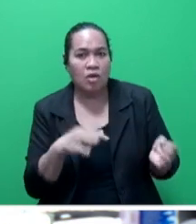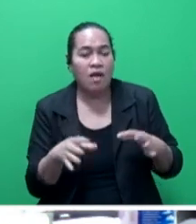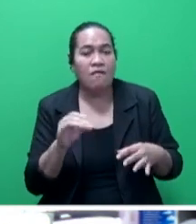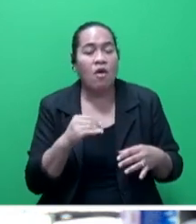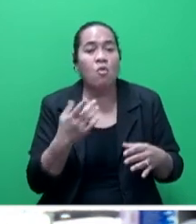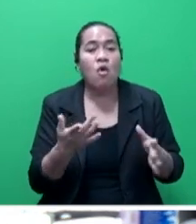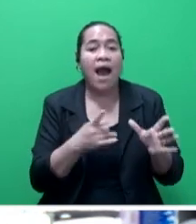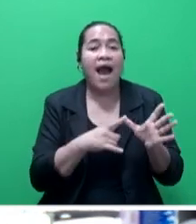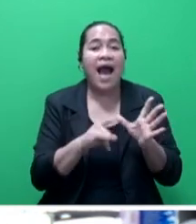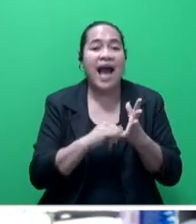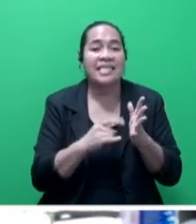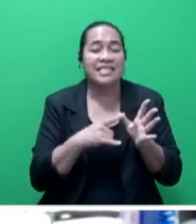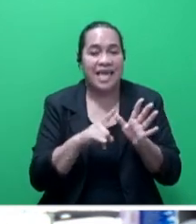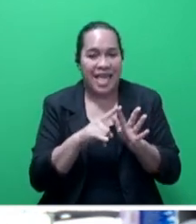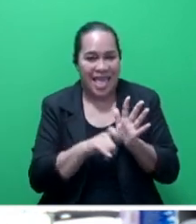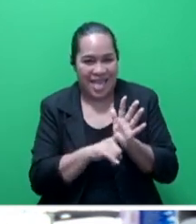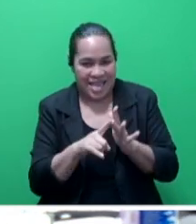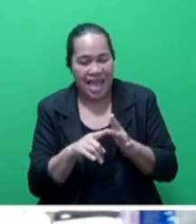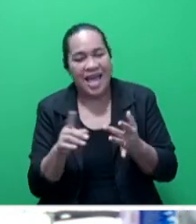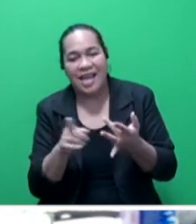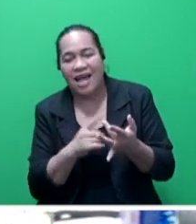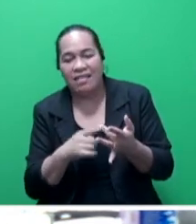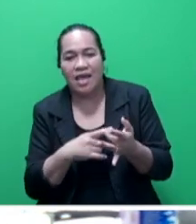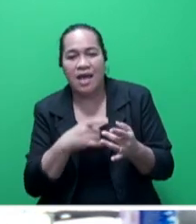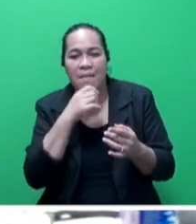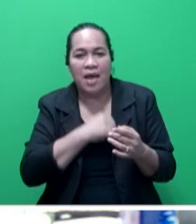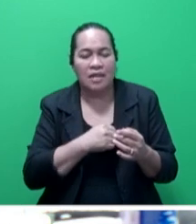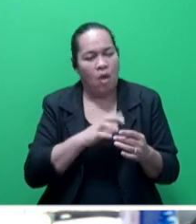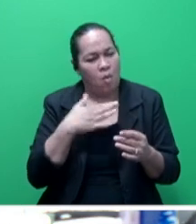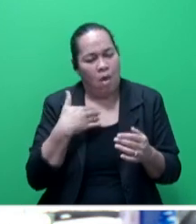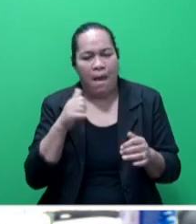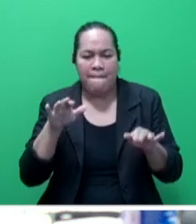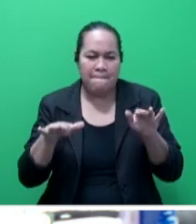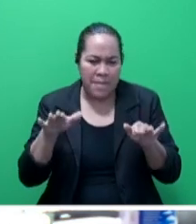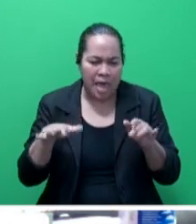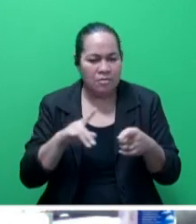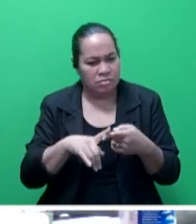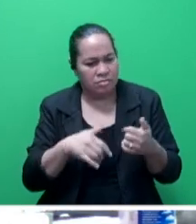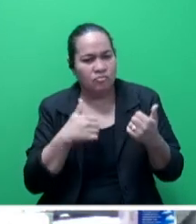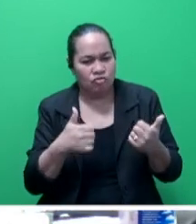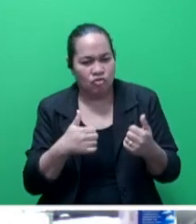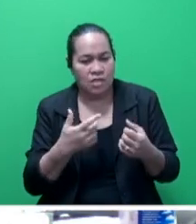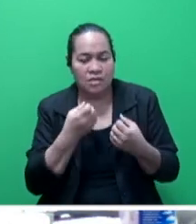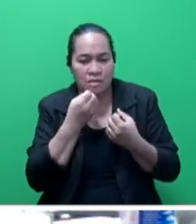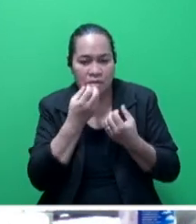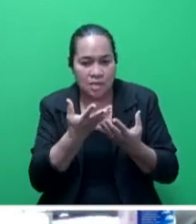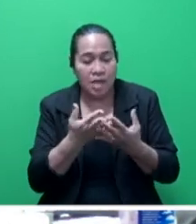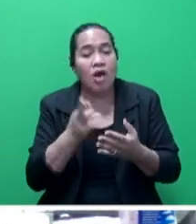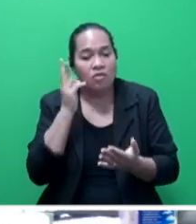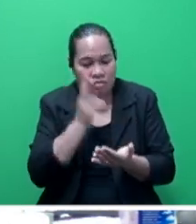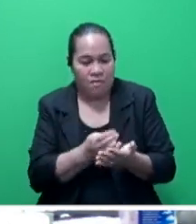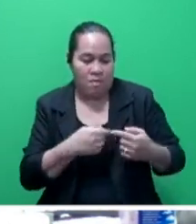Aisha and the Honourable Naulu Matua, Mr. Speaker, sir. Very well balanced and it's delivered out of sincerity